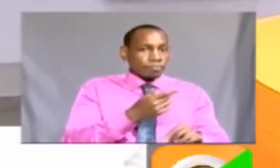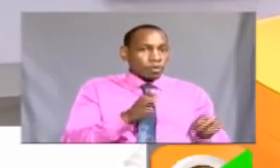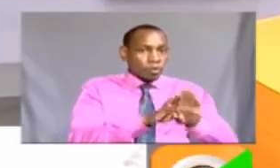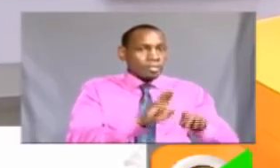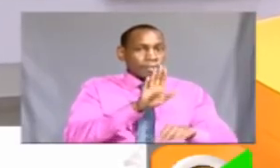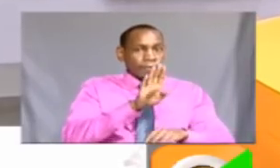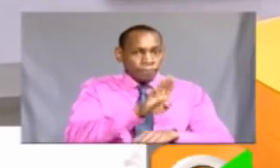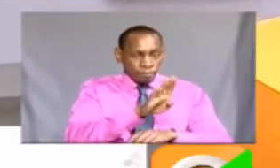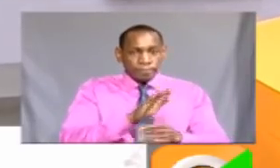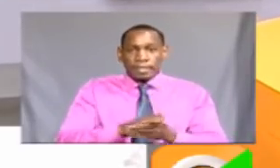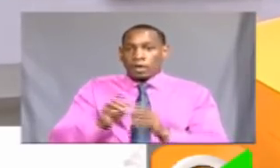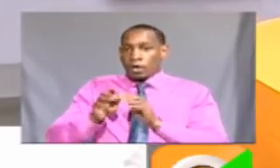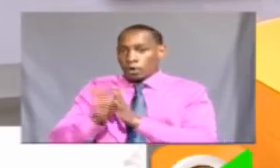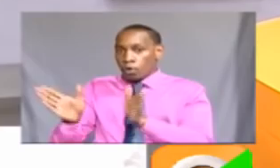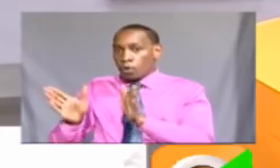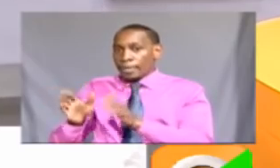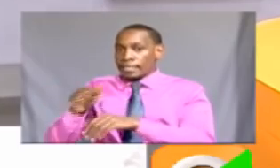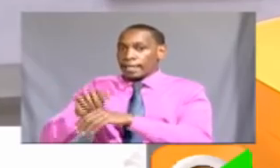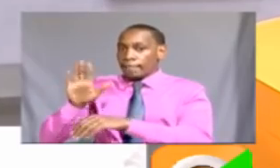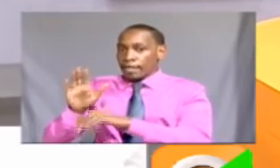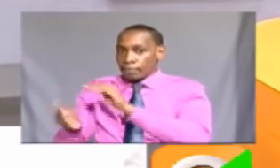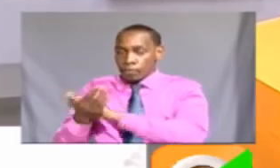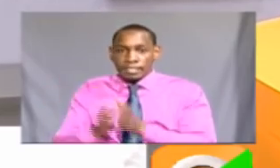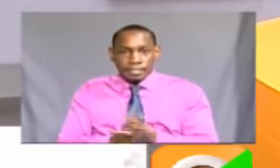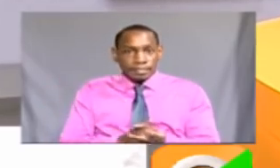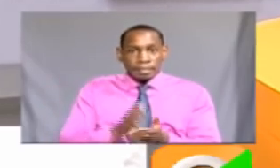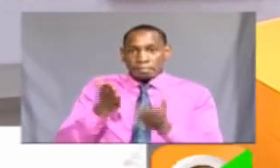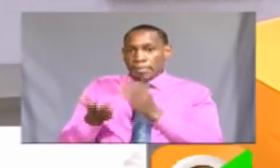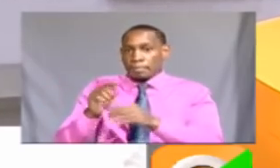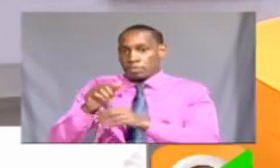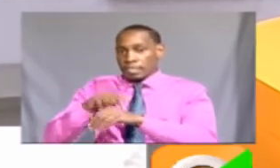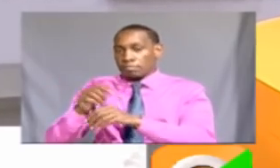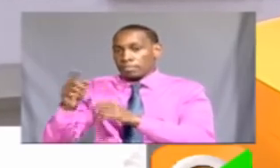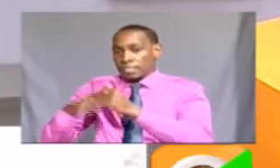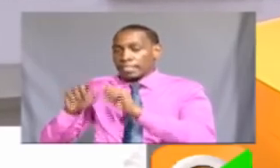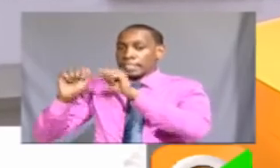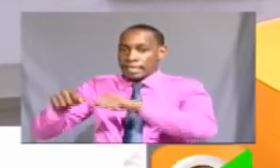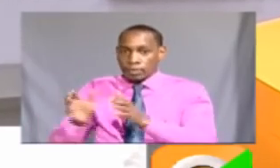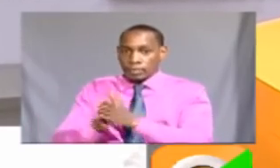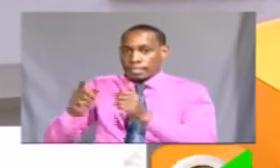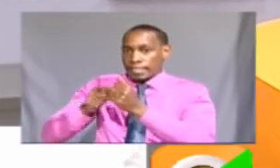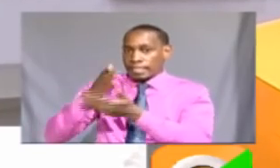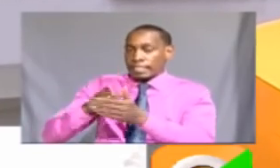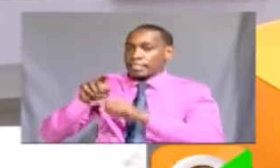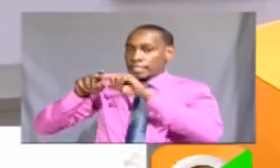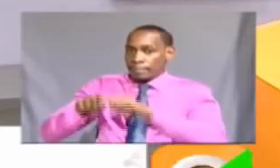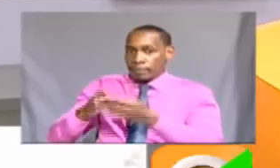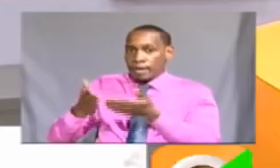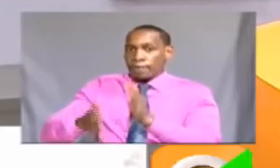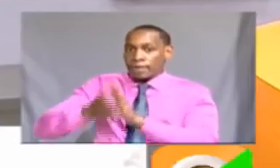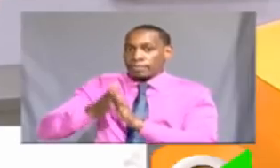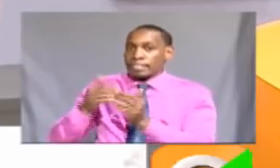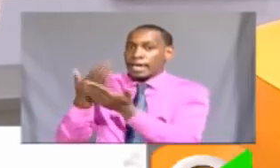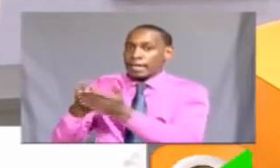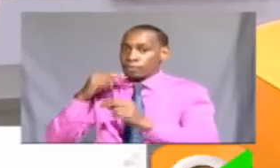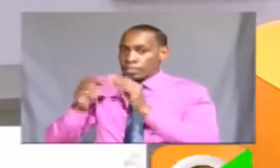that means they won't really open at 5 a.m., would be a little later than that, maybe between 6 o'clock and 6:30, depending on how quickly they can get